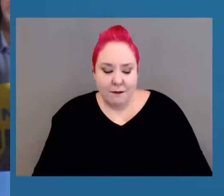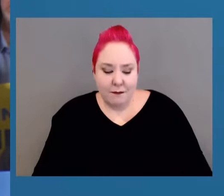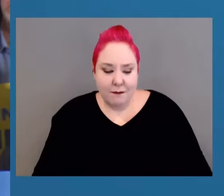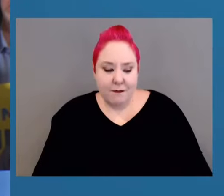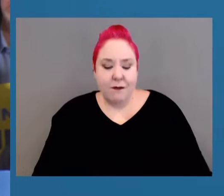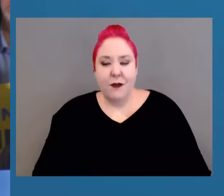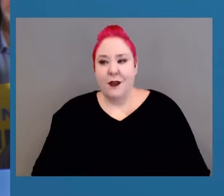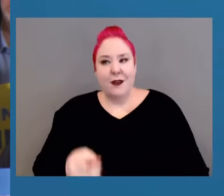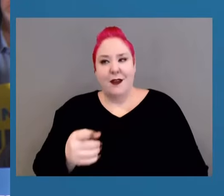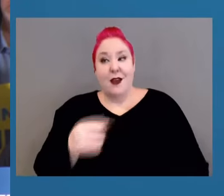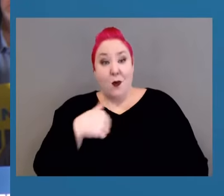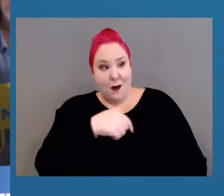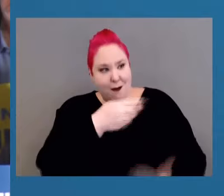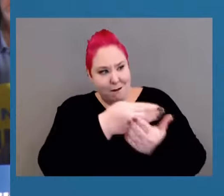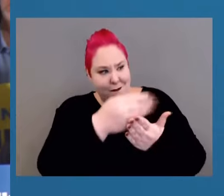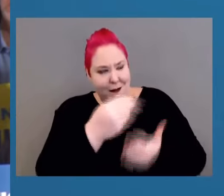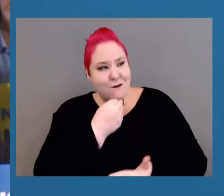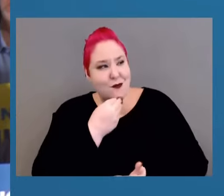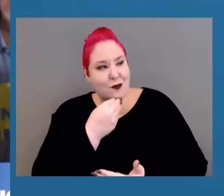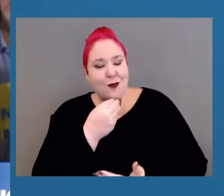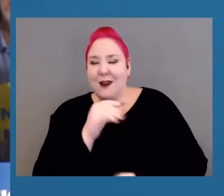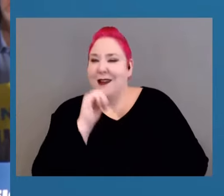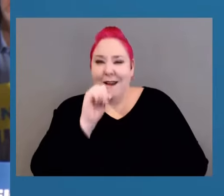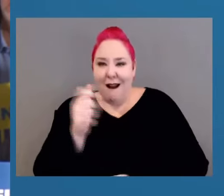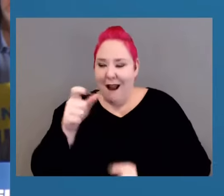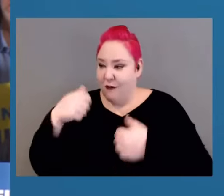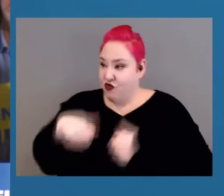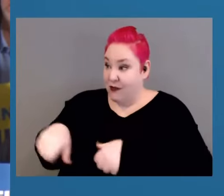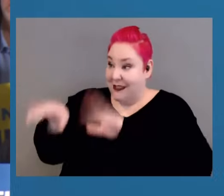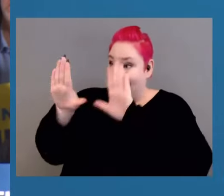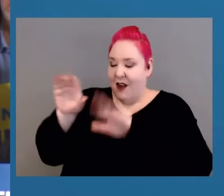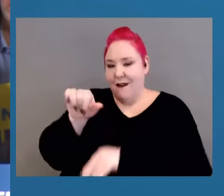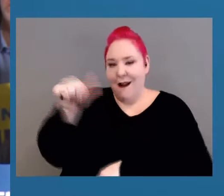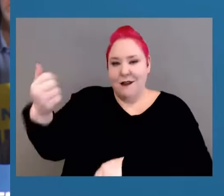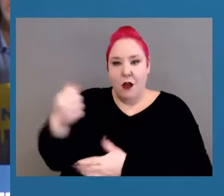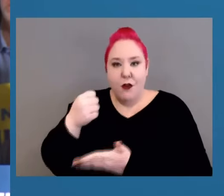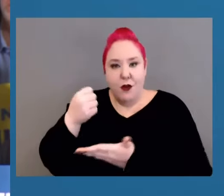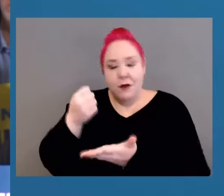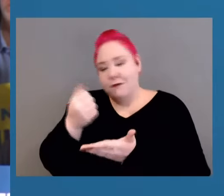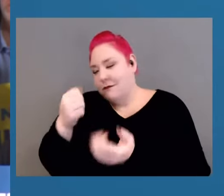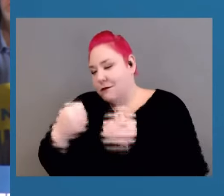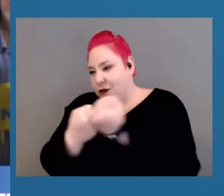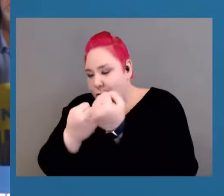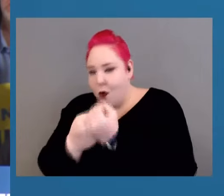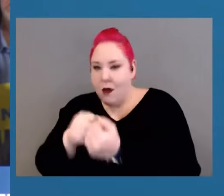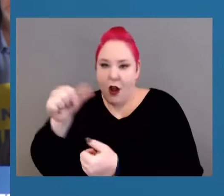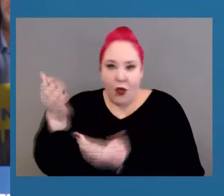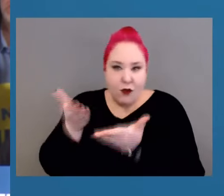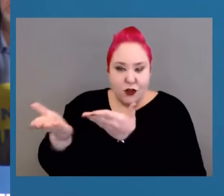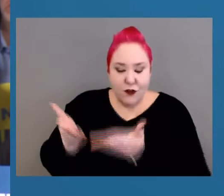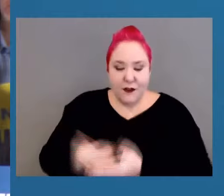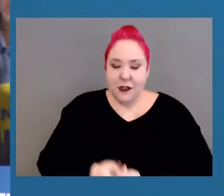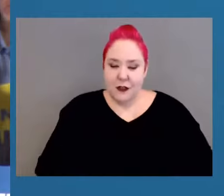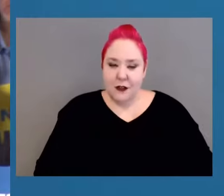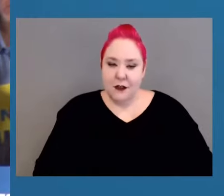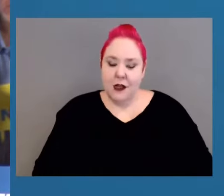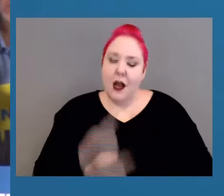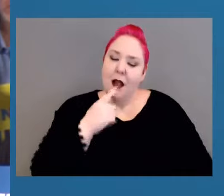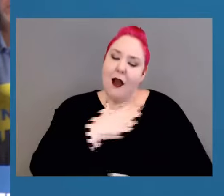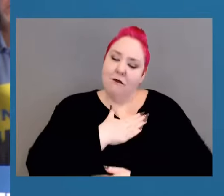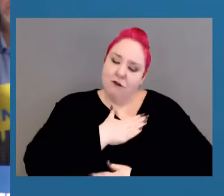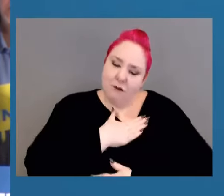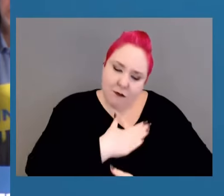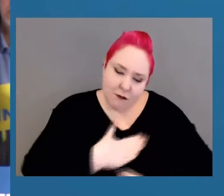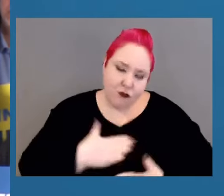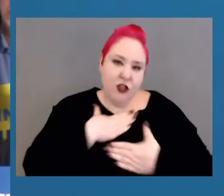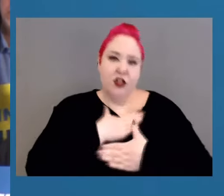sacrificing our other services and support that we need. I deeply appreciate getting